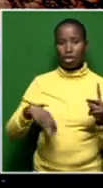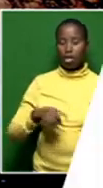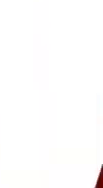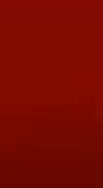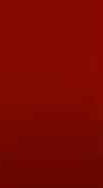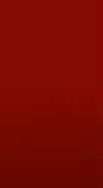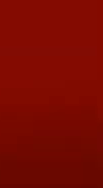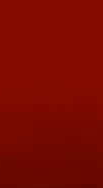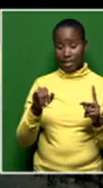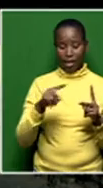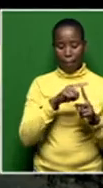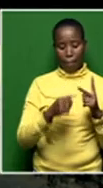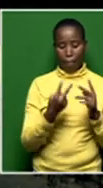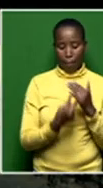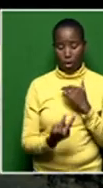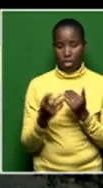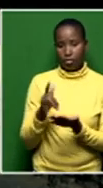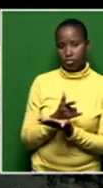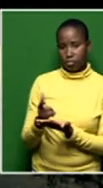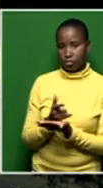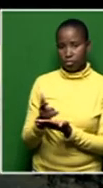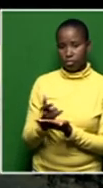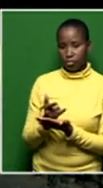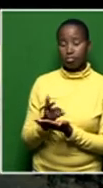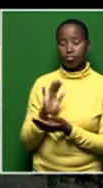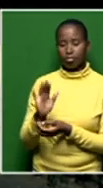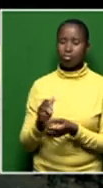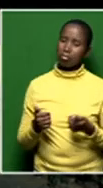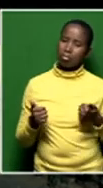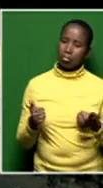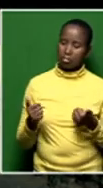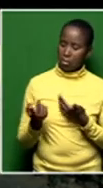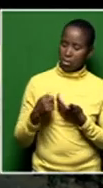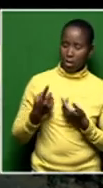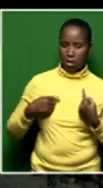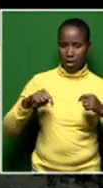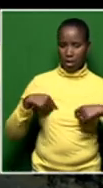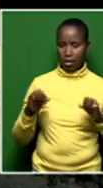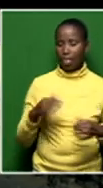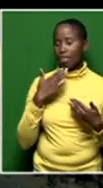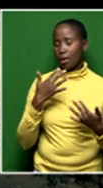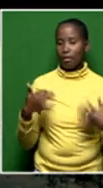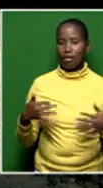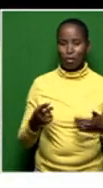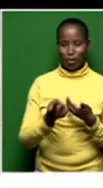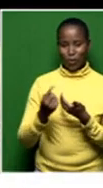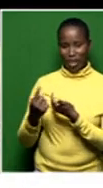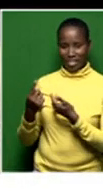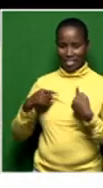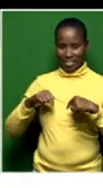Nsibanyoni-Mugambi joins us now, and we're going to have a conversation with the two ladies. It's great to have both of you. Thank you very, very much for joining us.